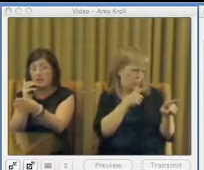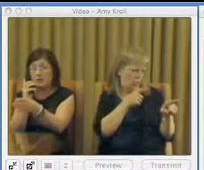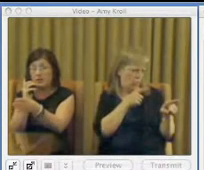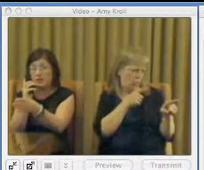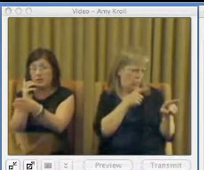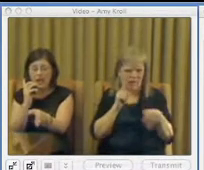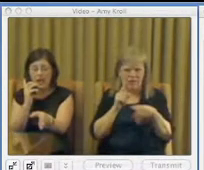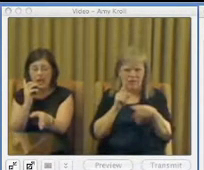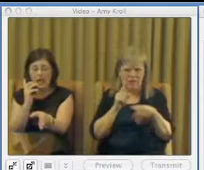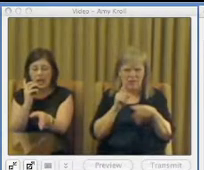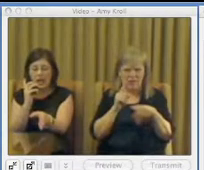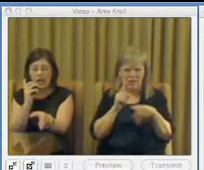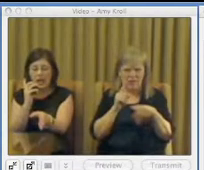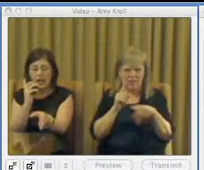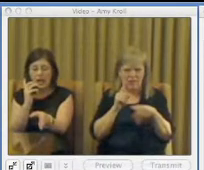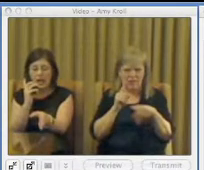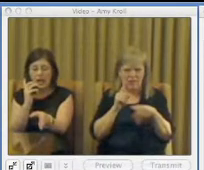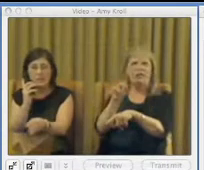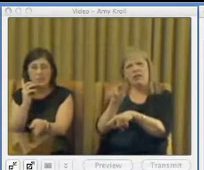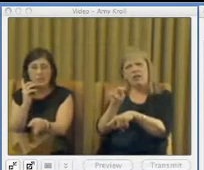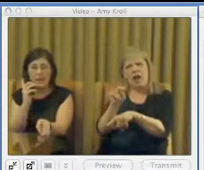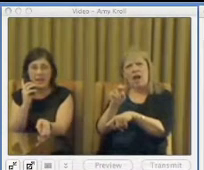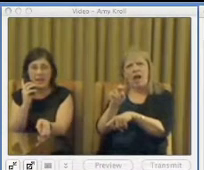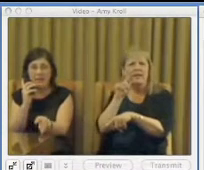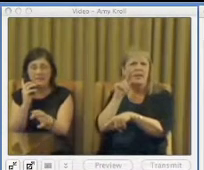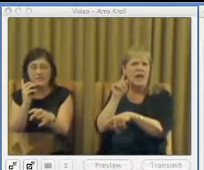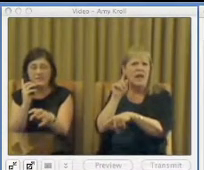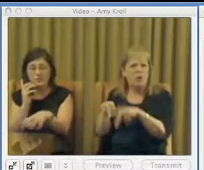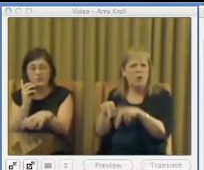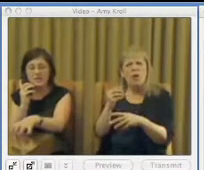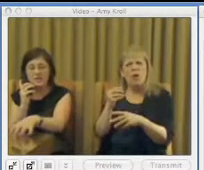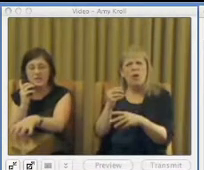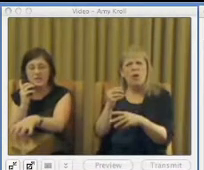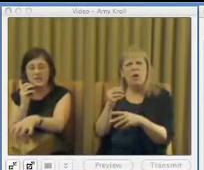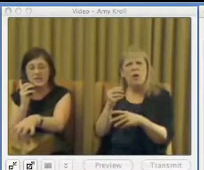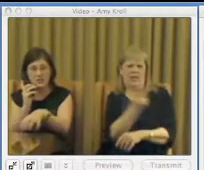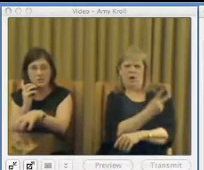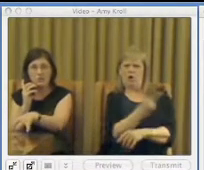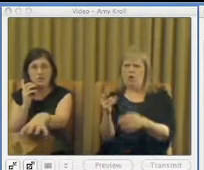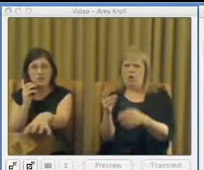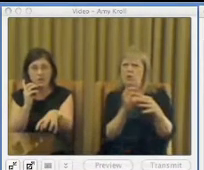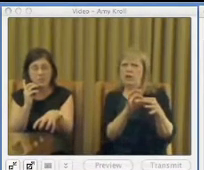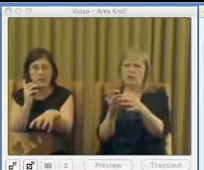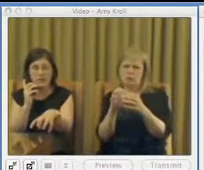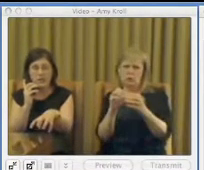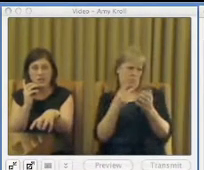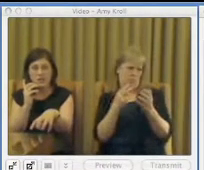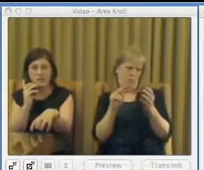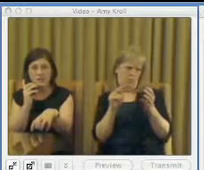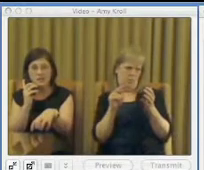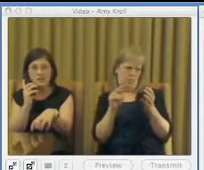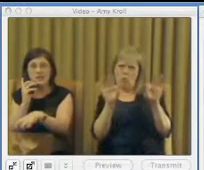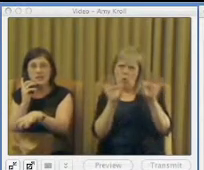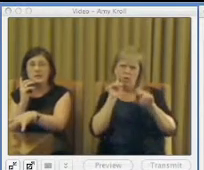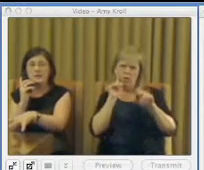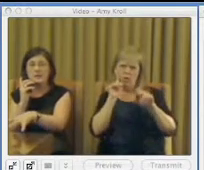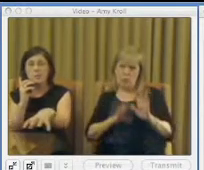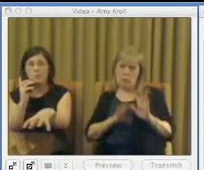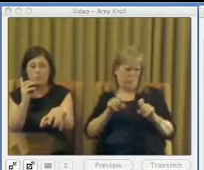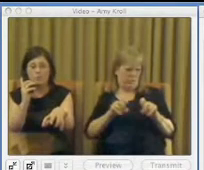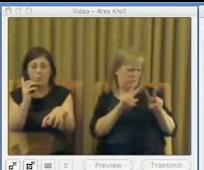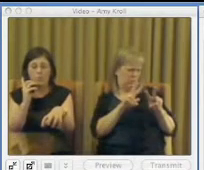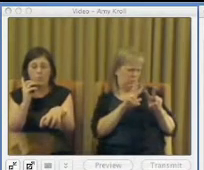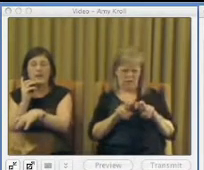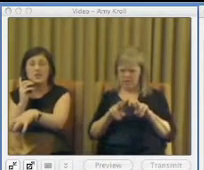person B is, the non-deaf person, and what kind of relationship they have. So you've got to assess the interpersonal nature of the communication.